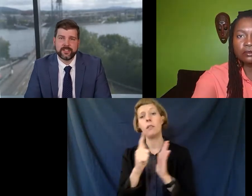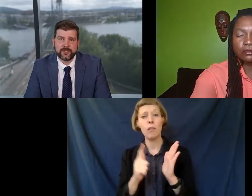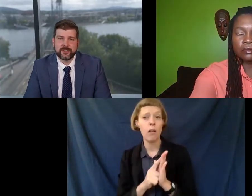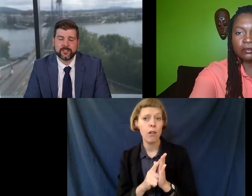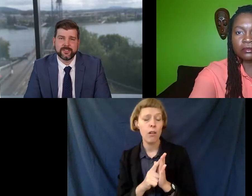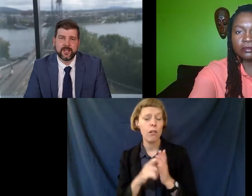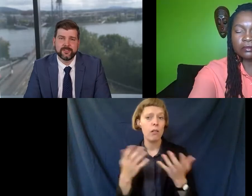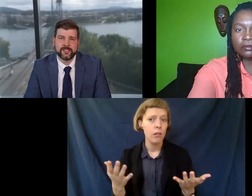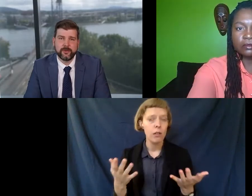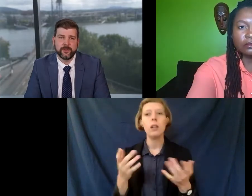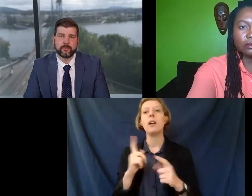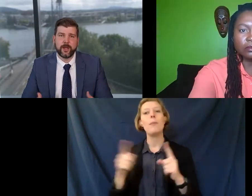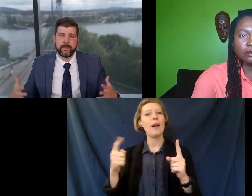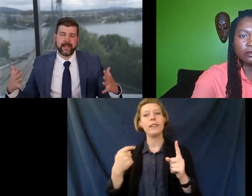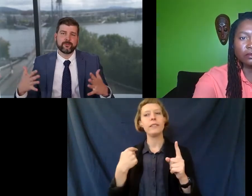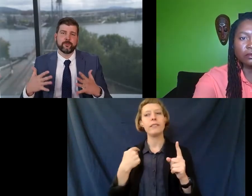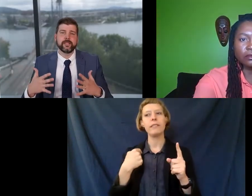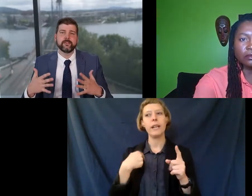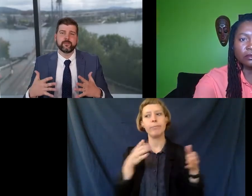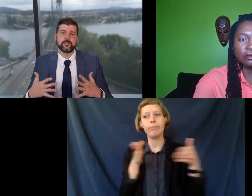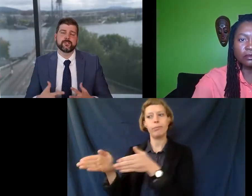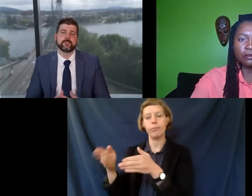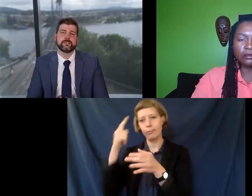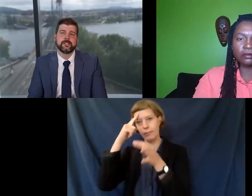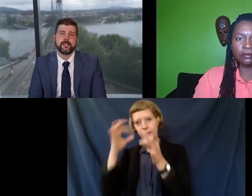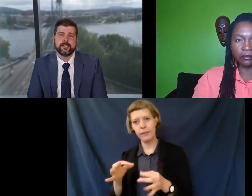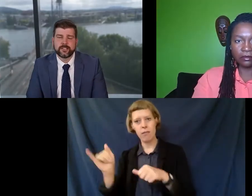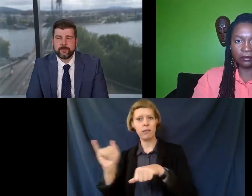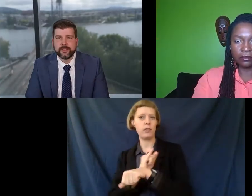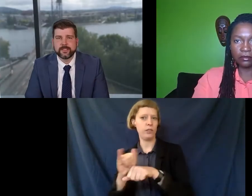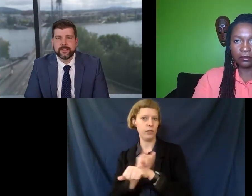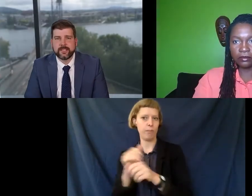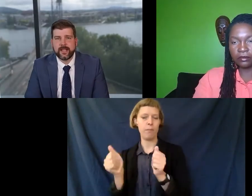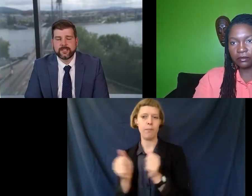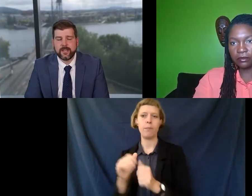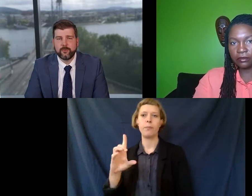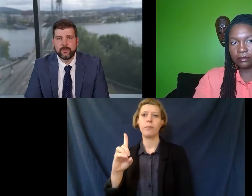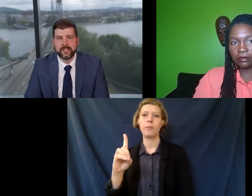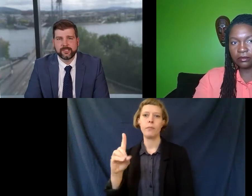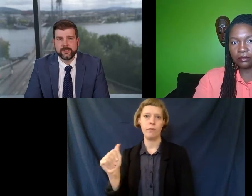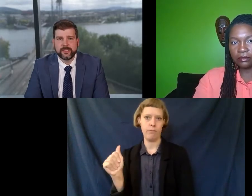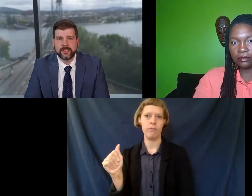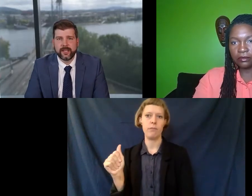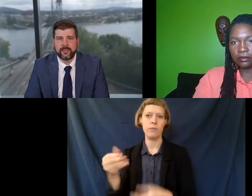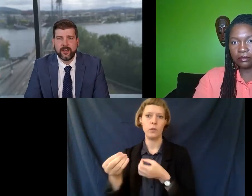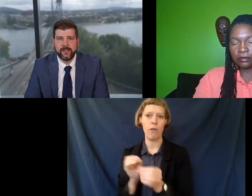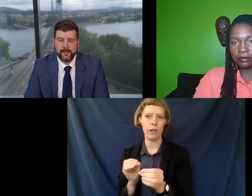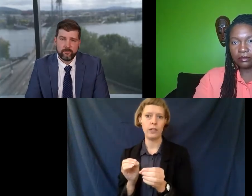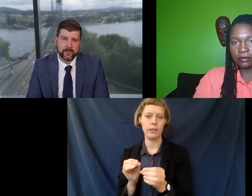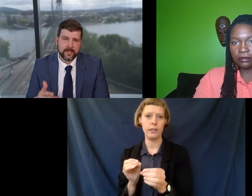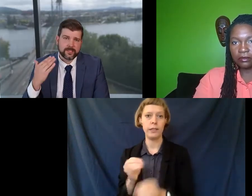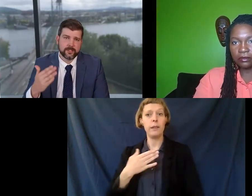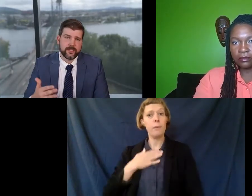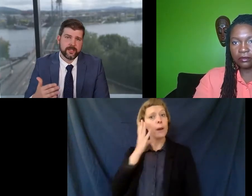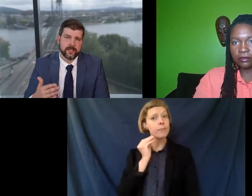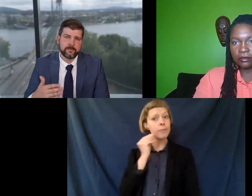in the district attorney's office, and it really brought back for me full circle the experiences that I saw with my students. And I thought